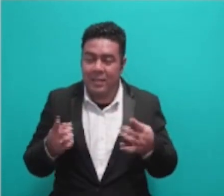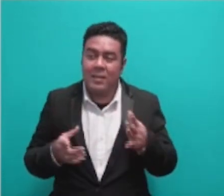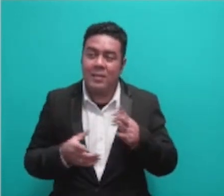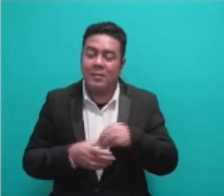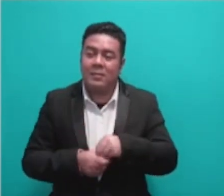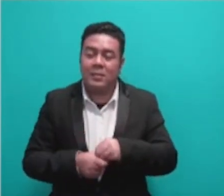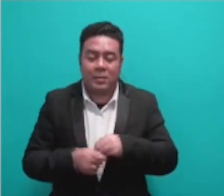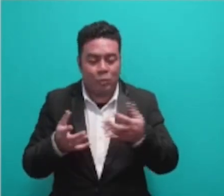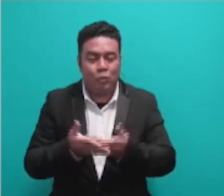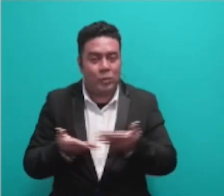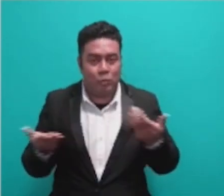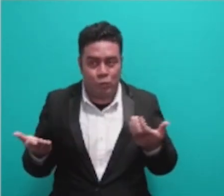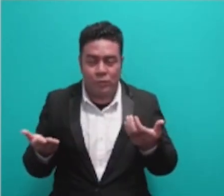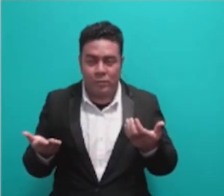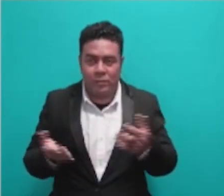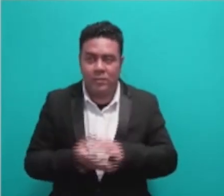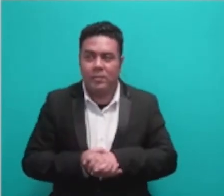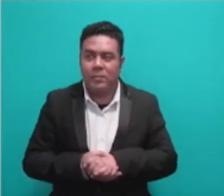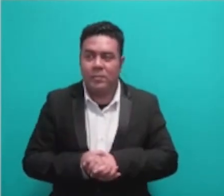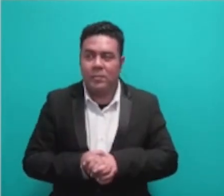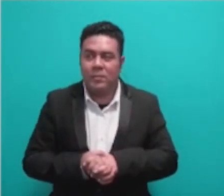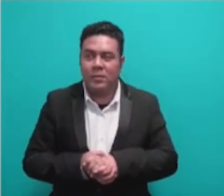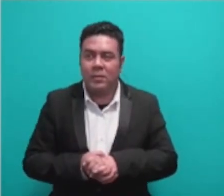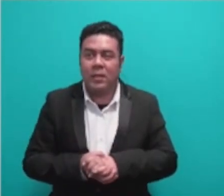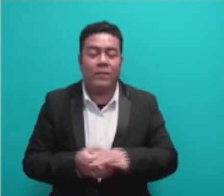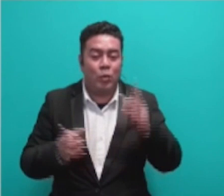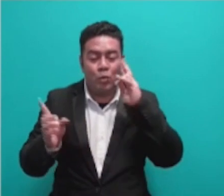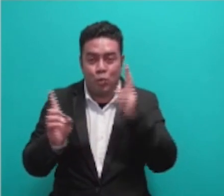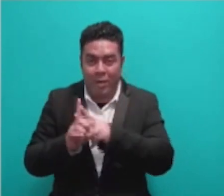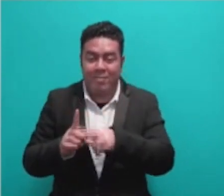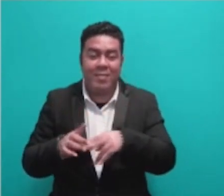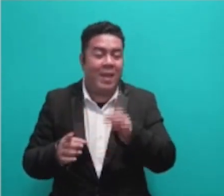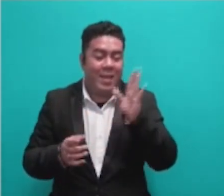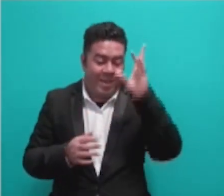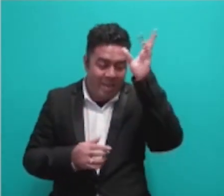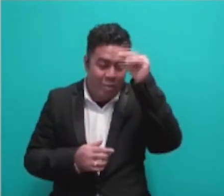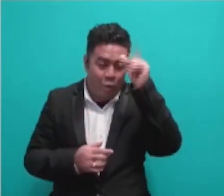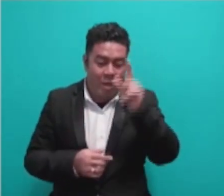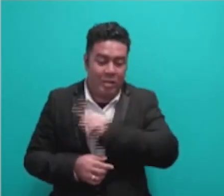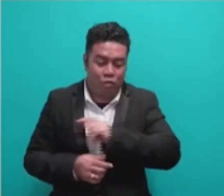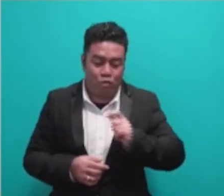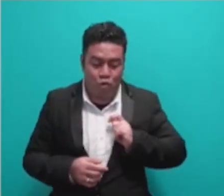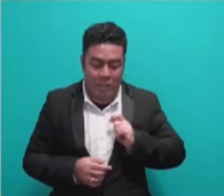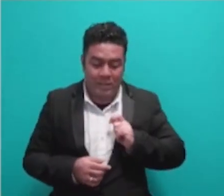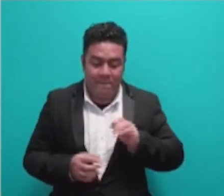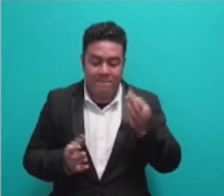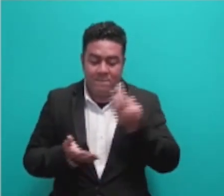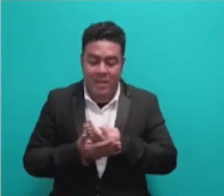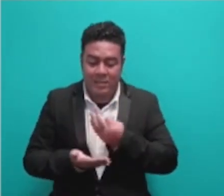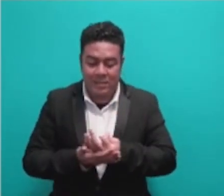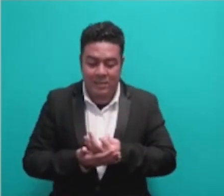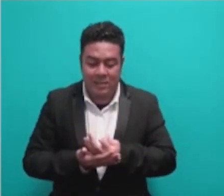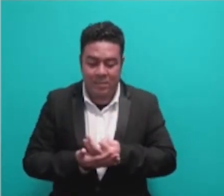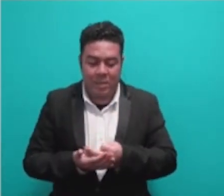that is removed, and that is if you look at the iTaukei Trust Fund, the membership of the board, that I'll refer